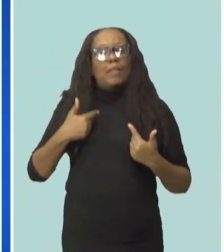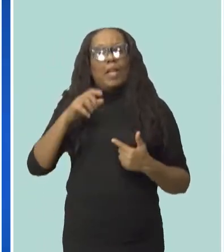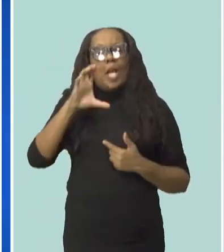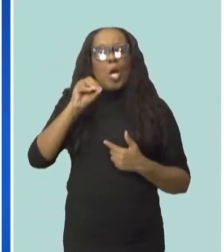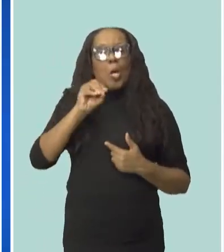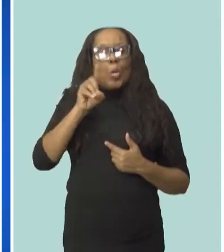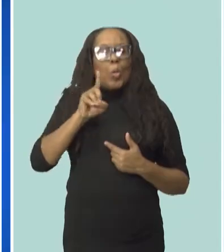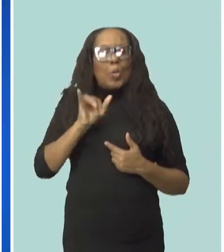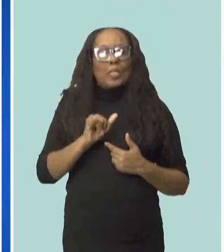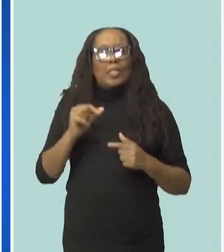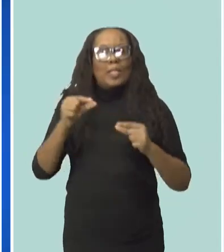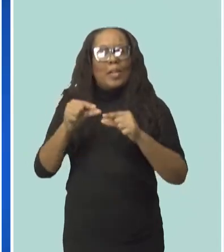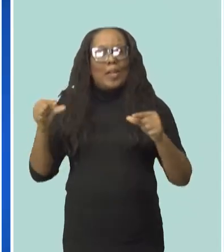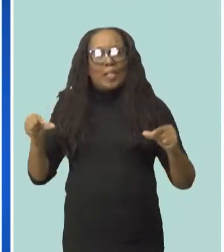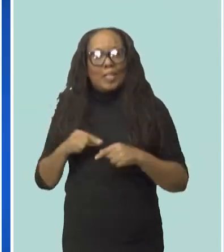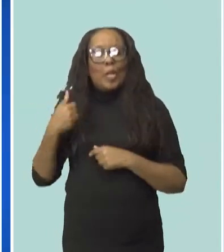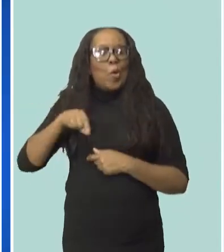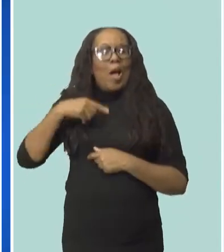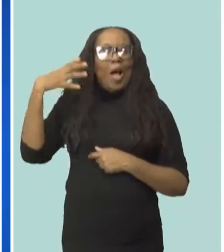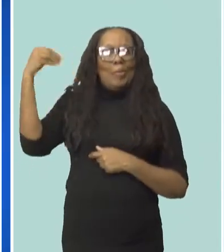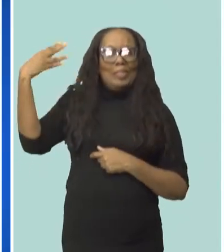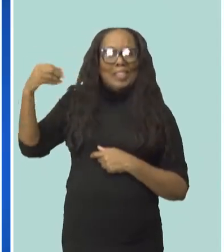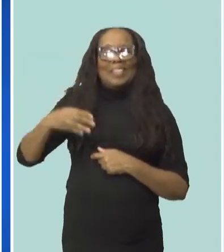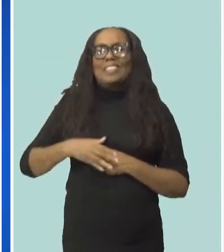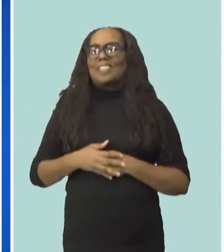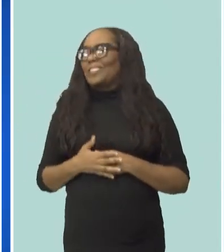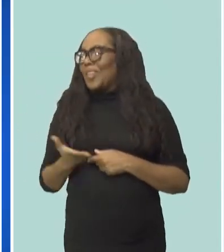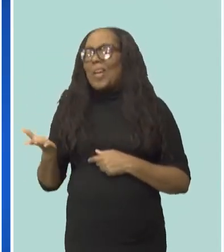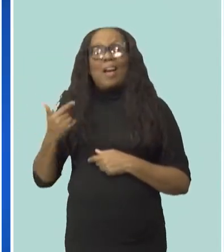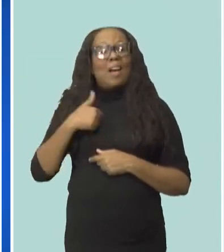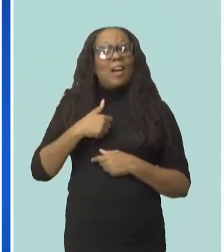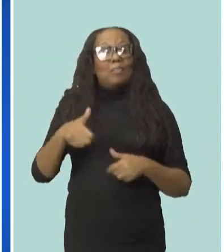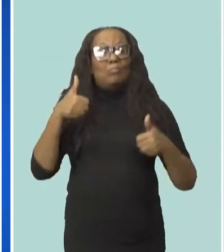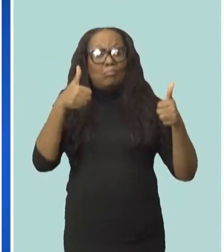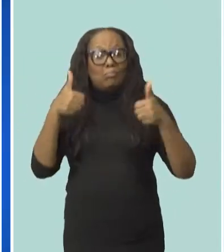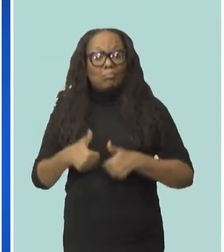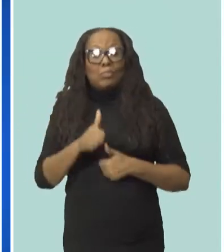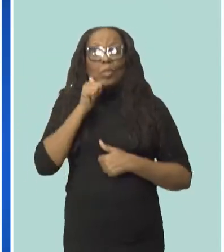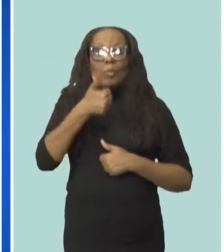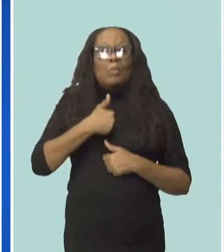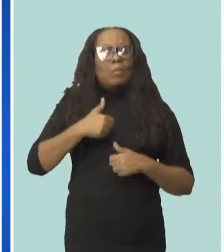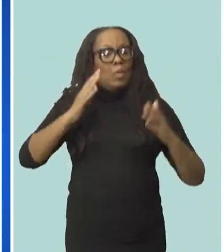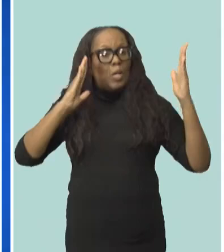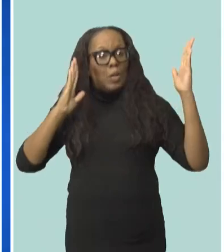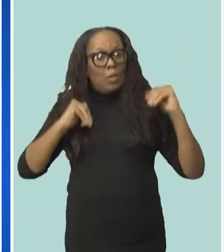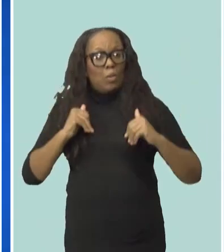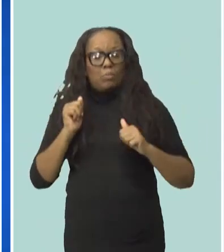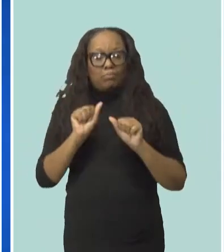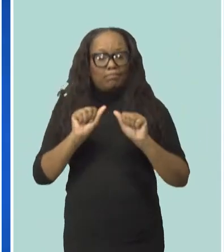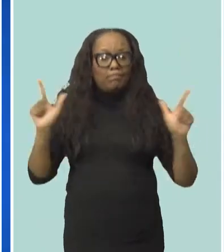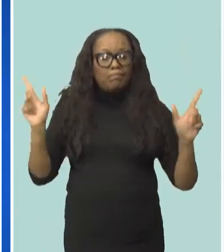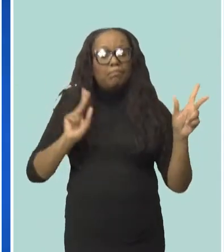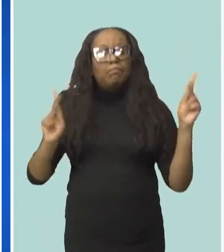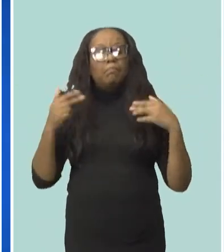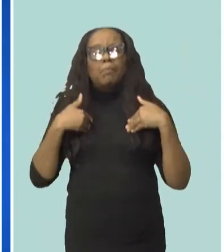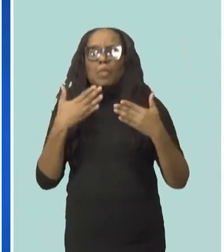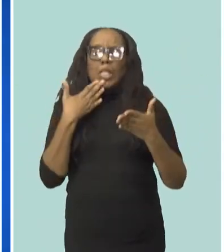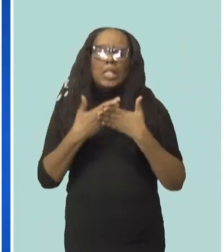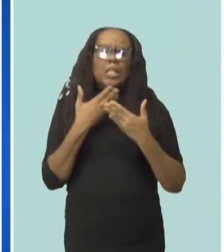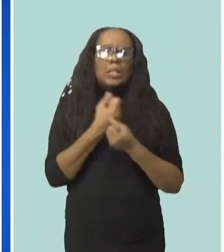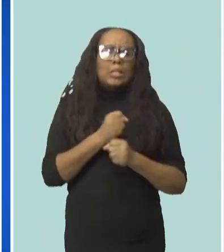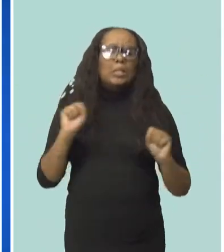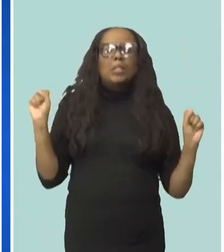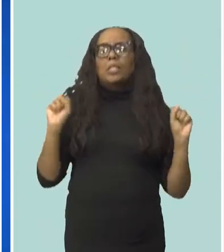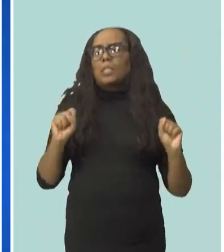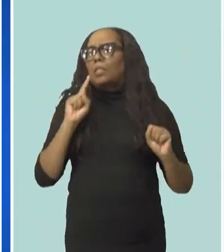Go there. Preparation going well for tomorrow proceedings, and I hope that everybody have a good and safe